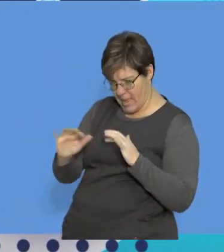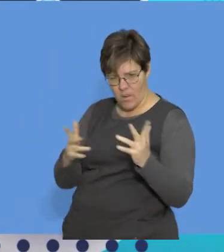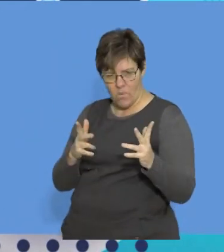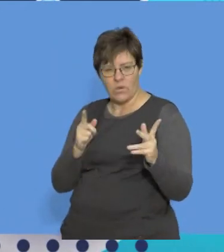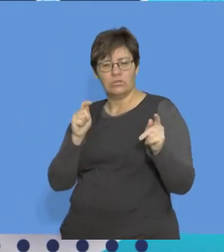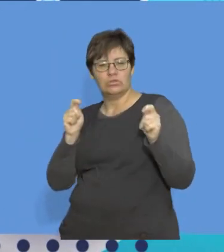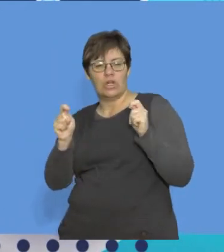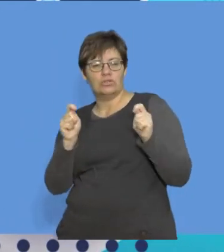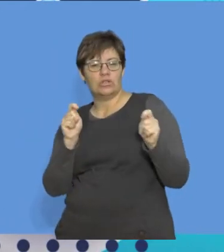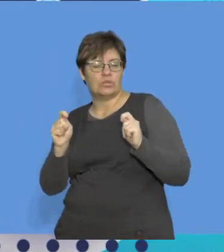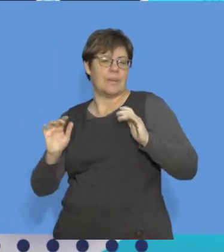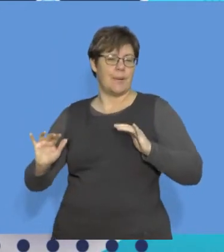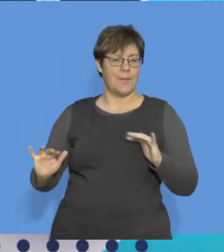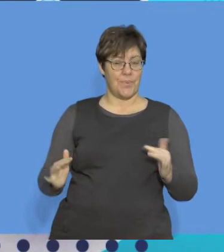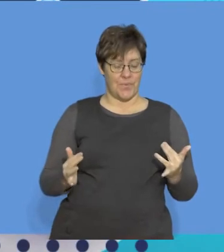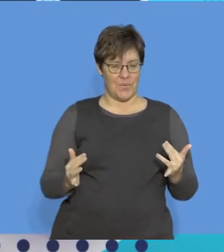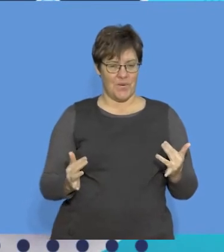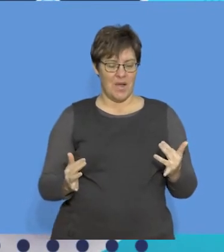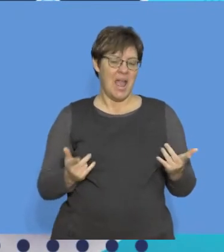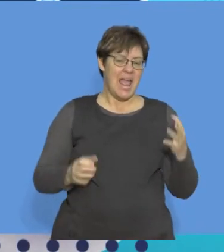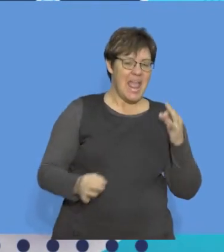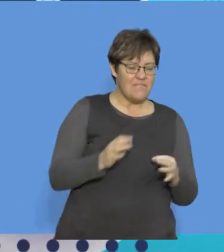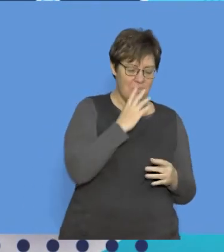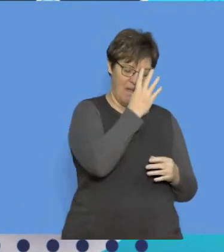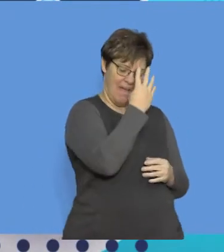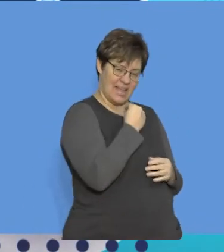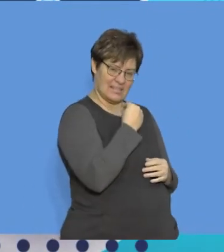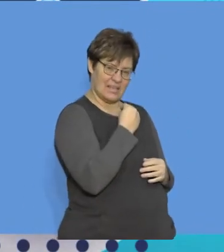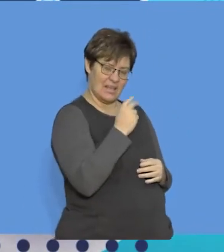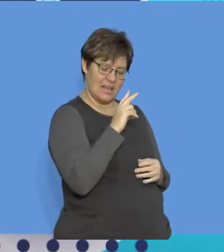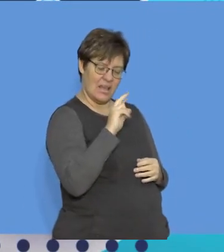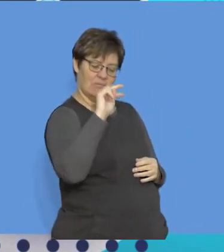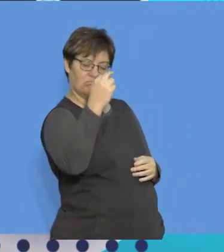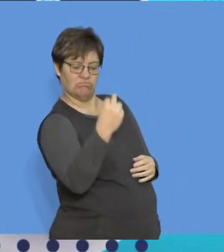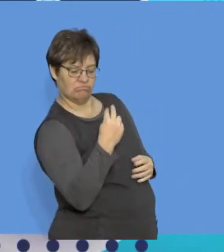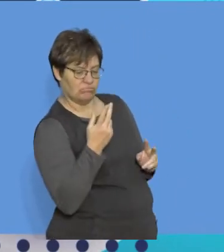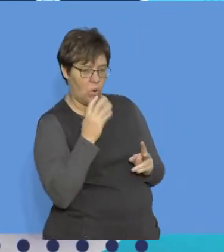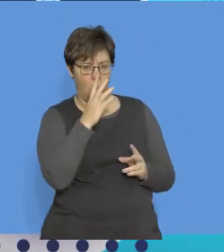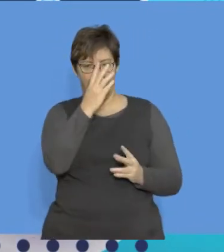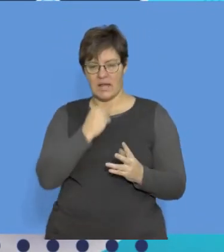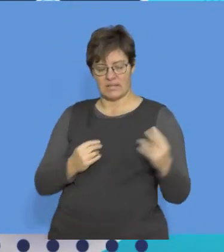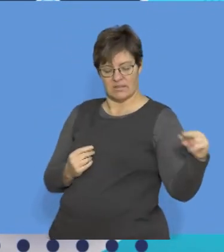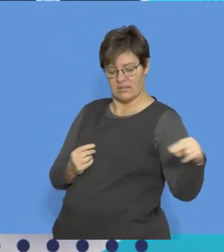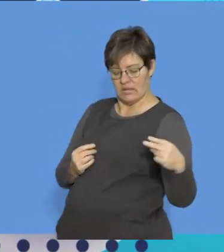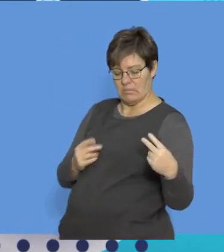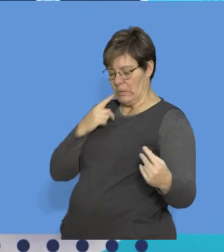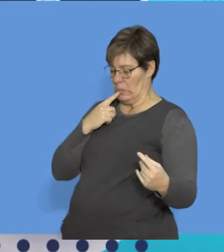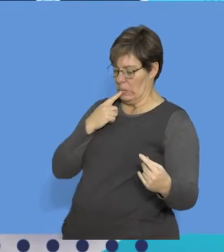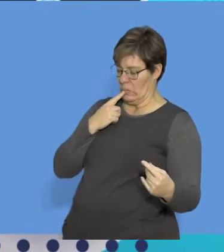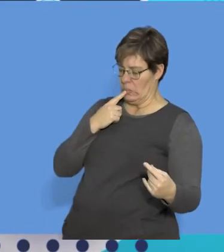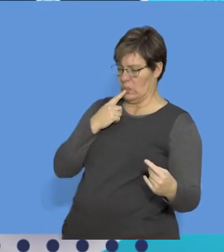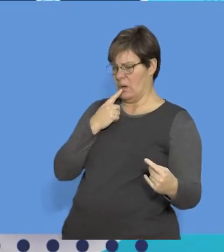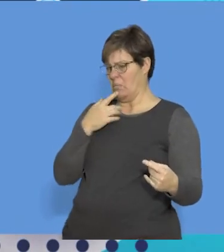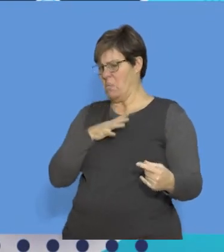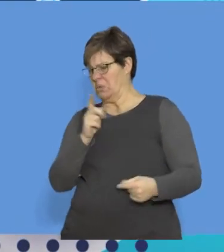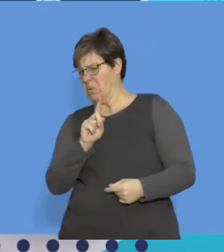what are the things that, should they ask me in a different way, will then make me not see what they want